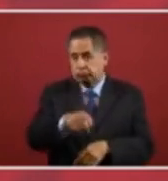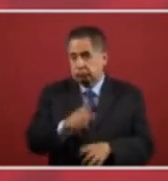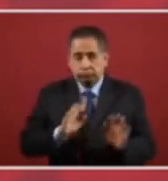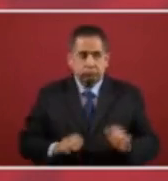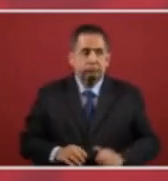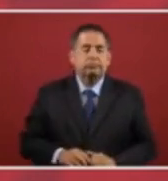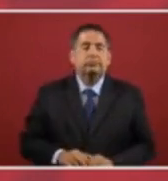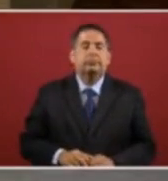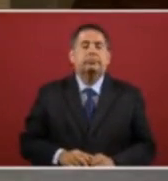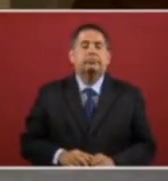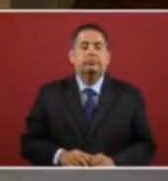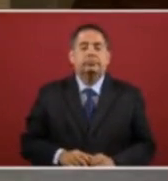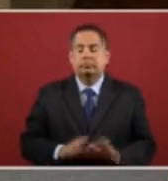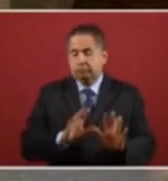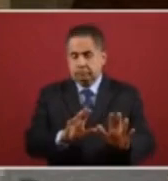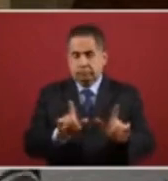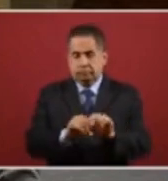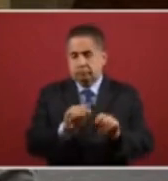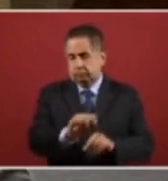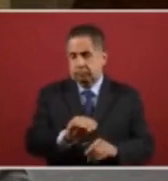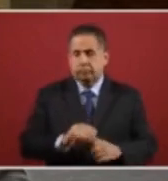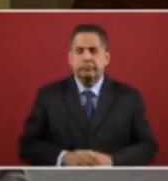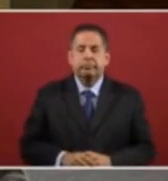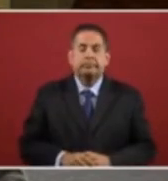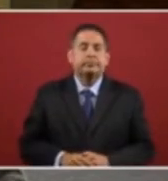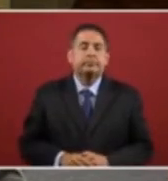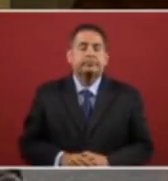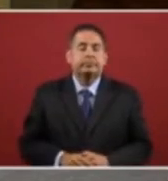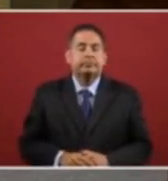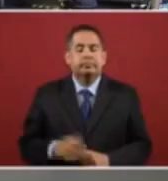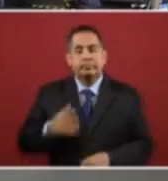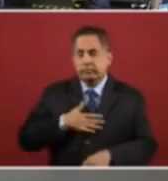and they need to be attended by the district attorney or the attorney general.